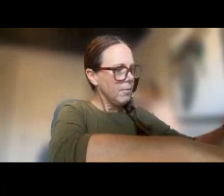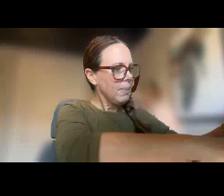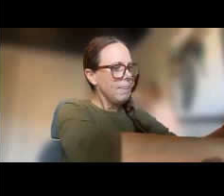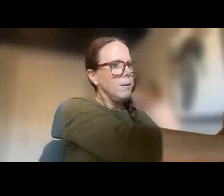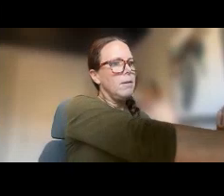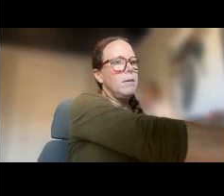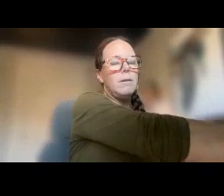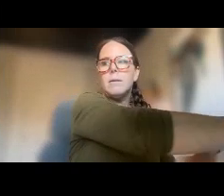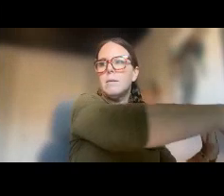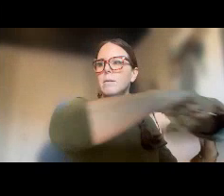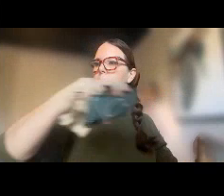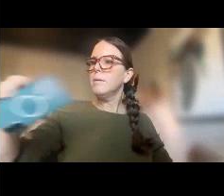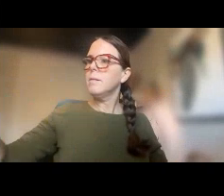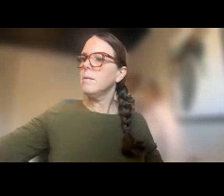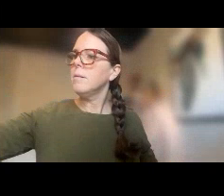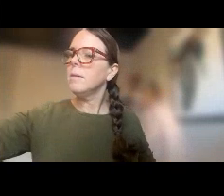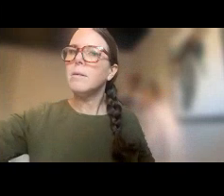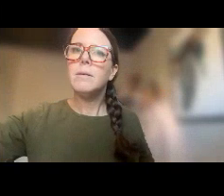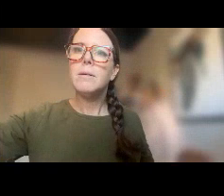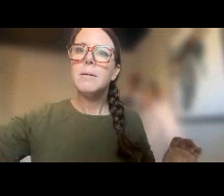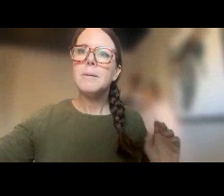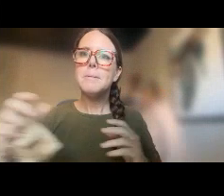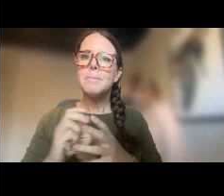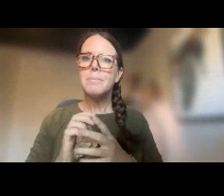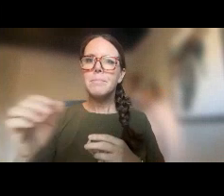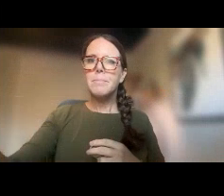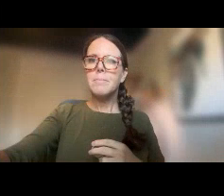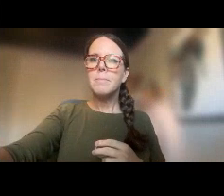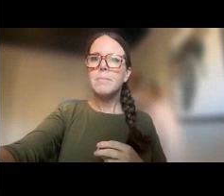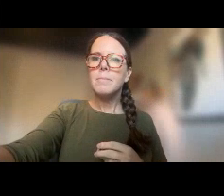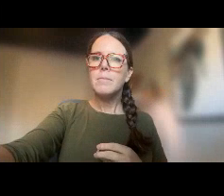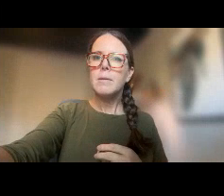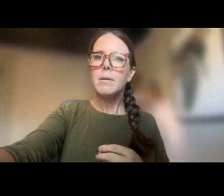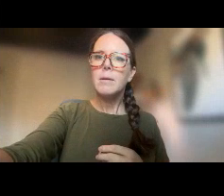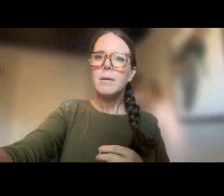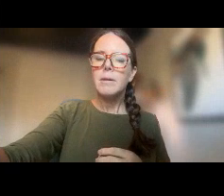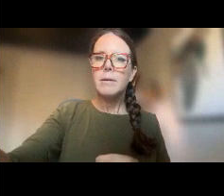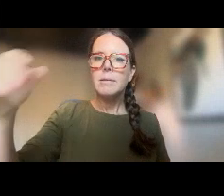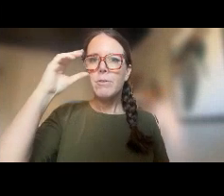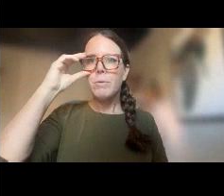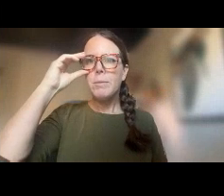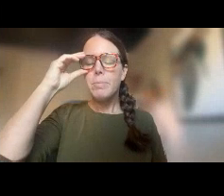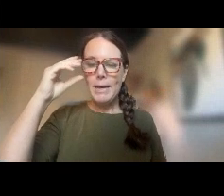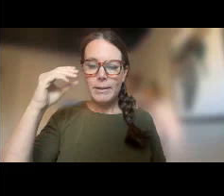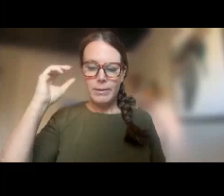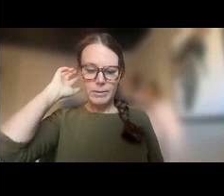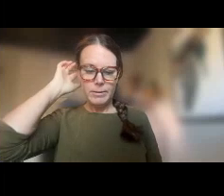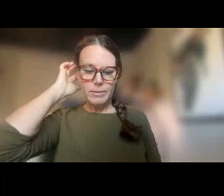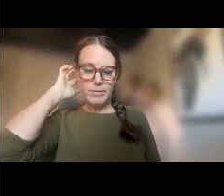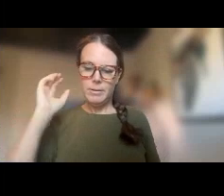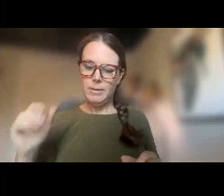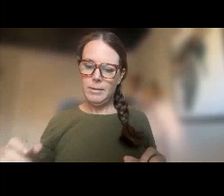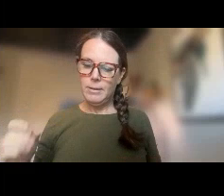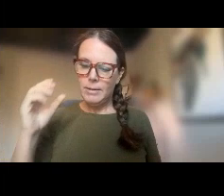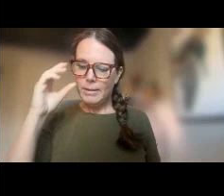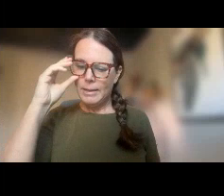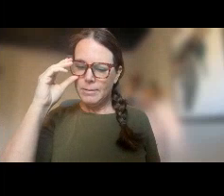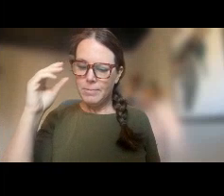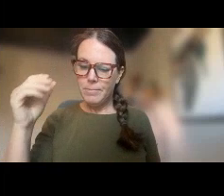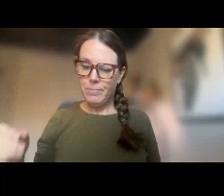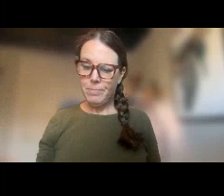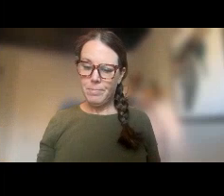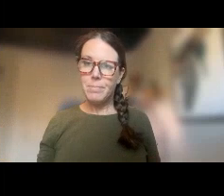outside under a tent like last year. But you can sit with a little beautiful. Everyone back?